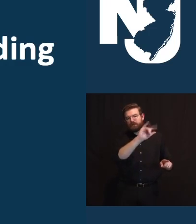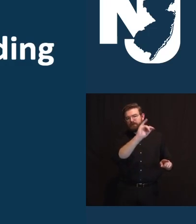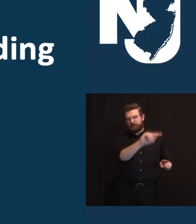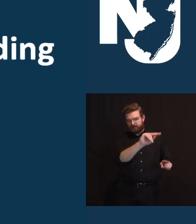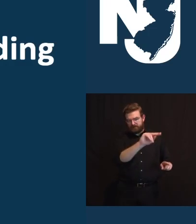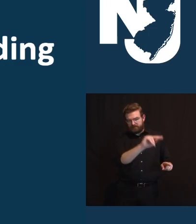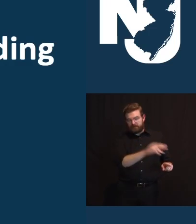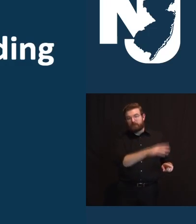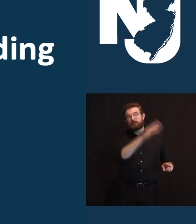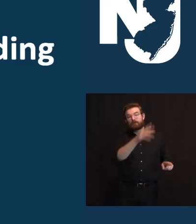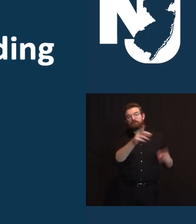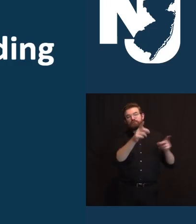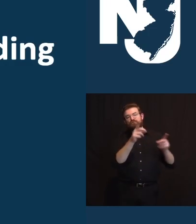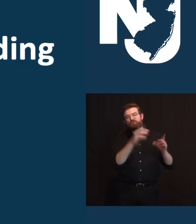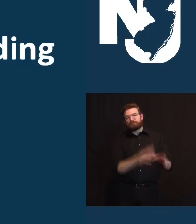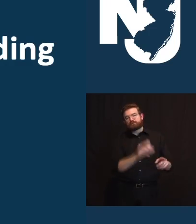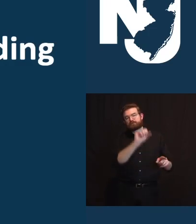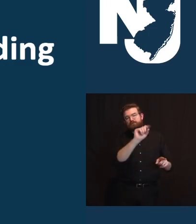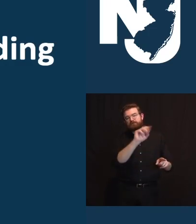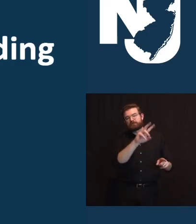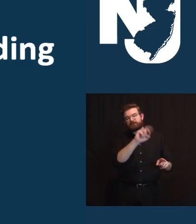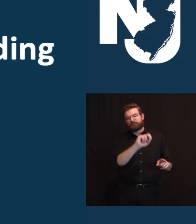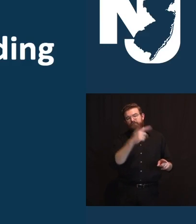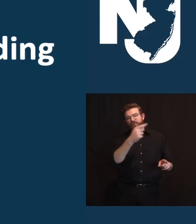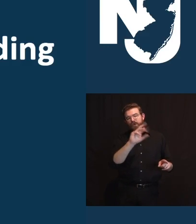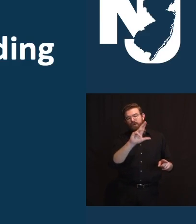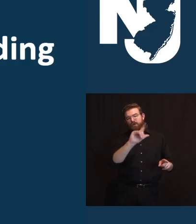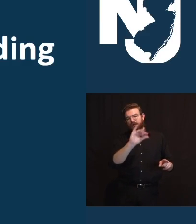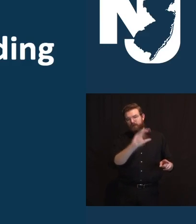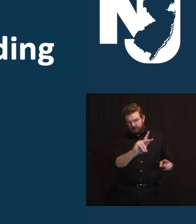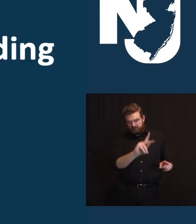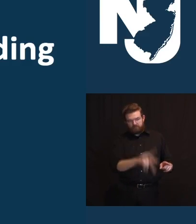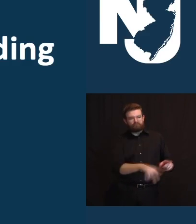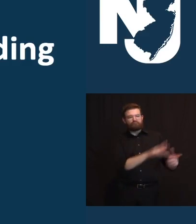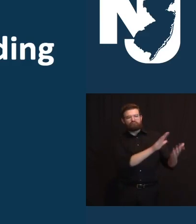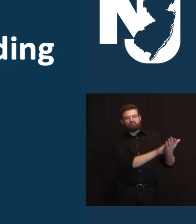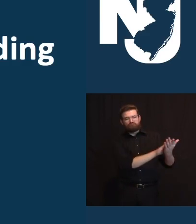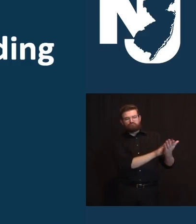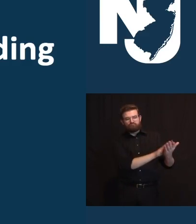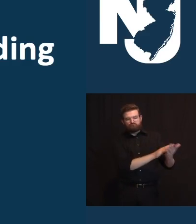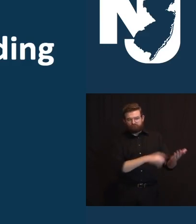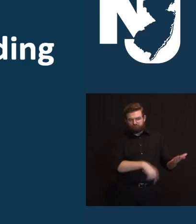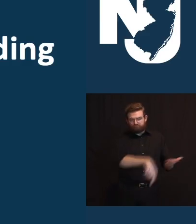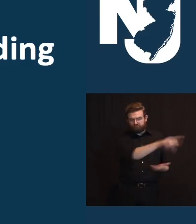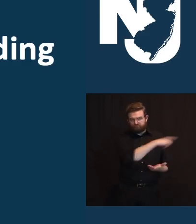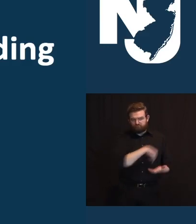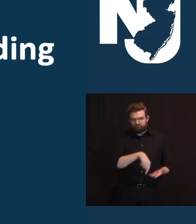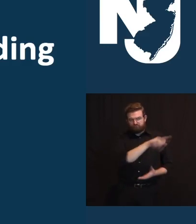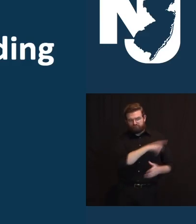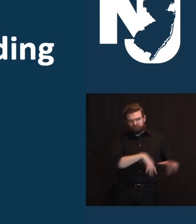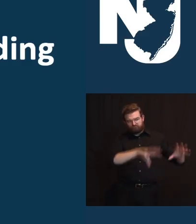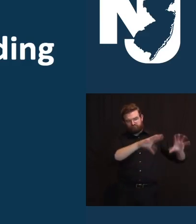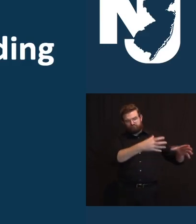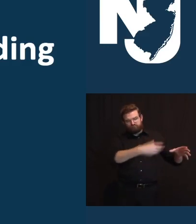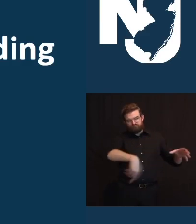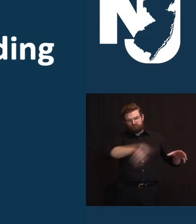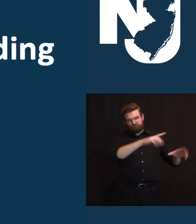the Commission members and staff members on the great work that has led to this recognition. So with